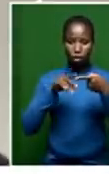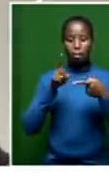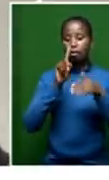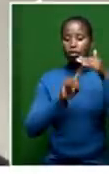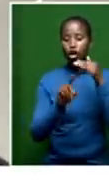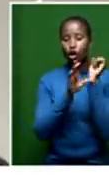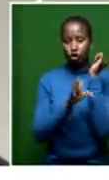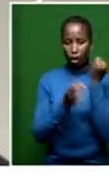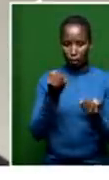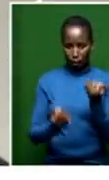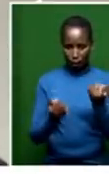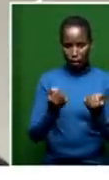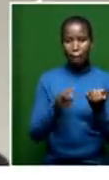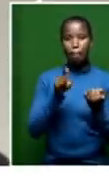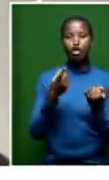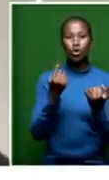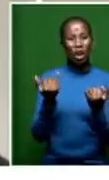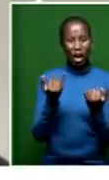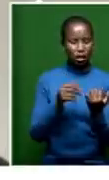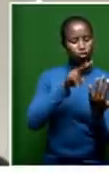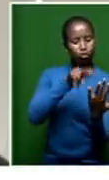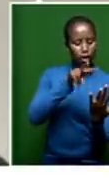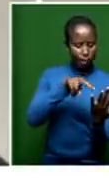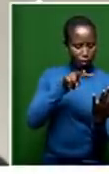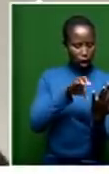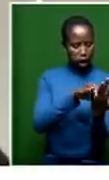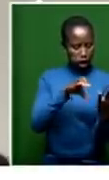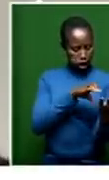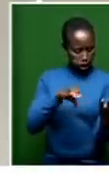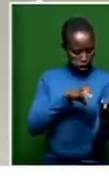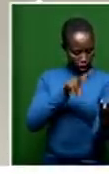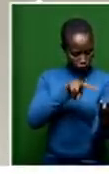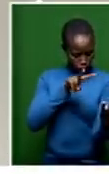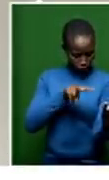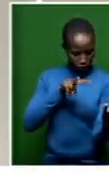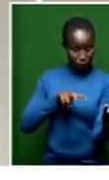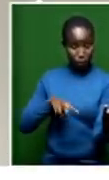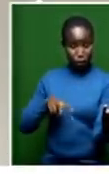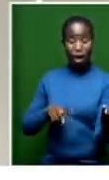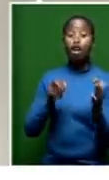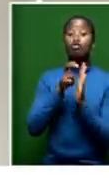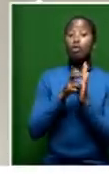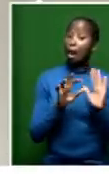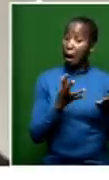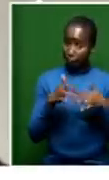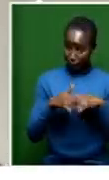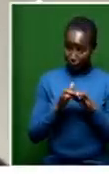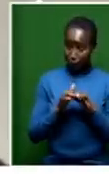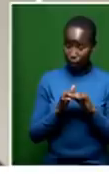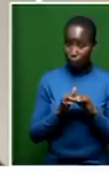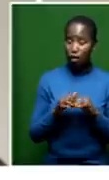a reading kind of clause which assisted us to say this is how the rules must read as part of